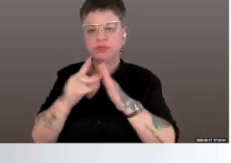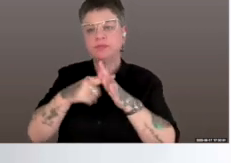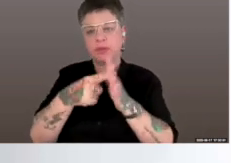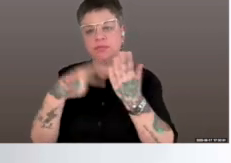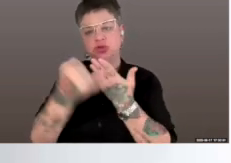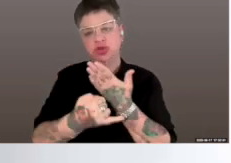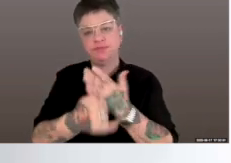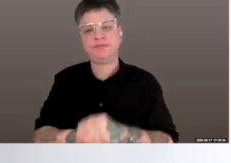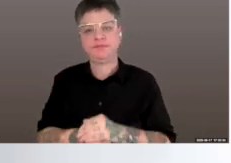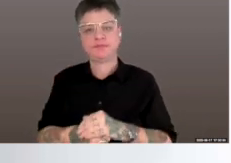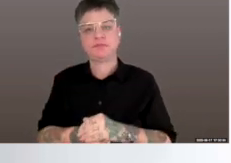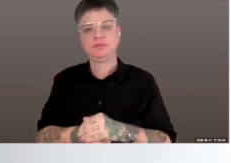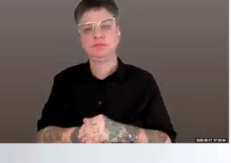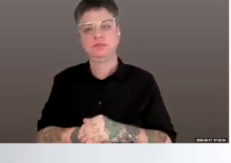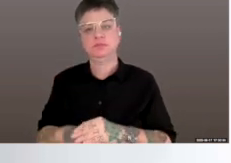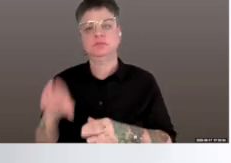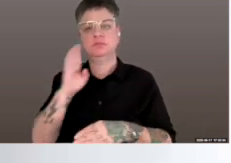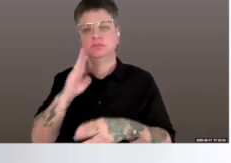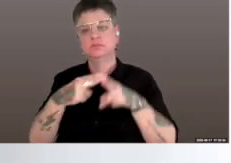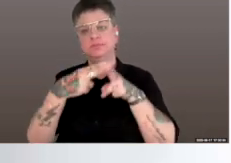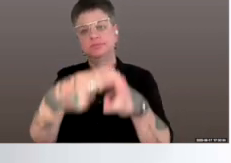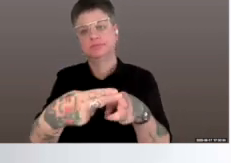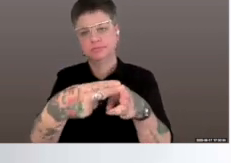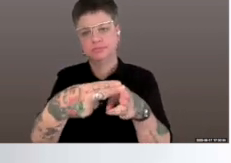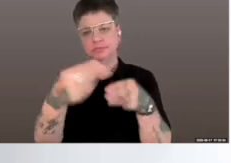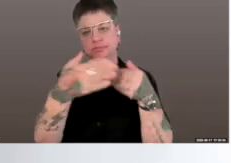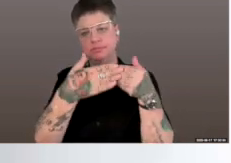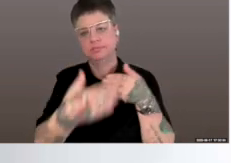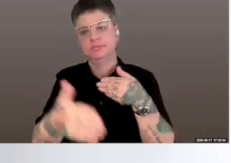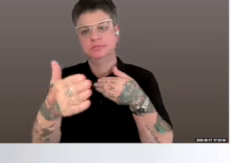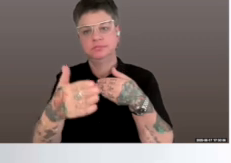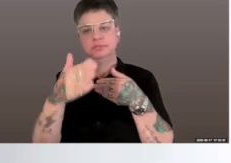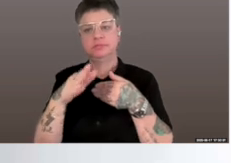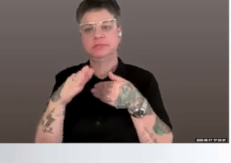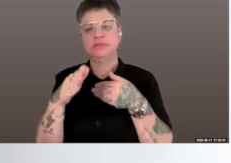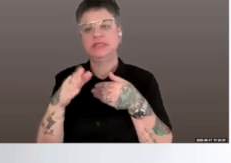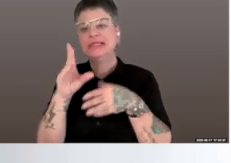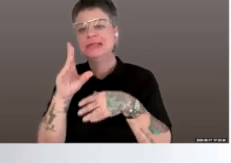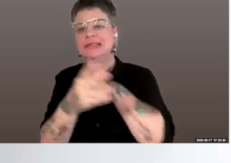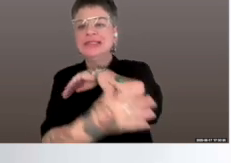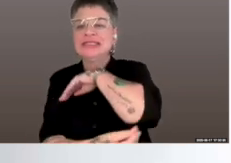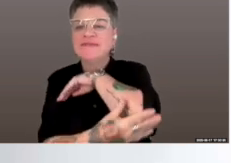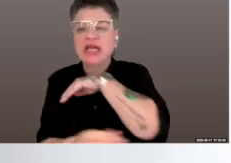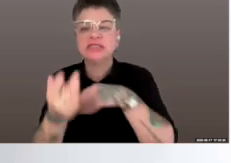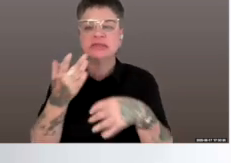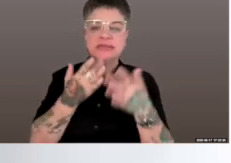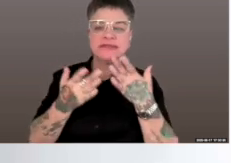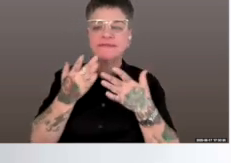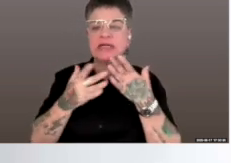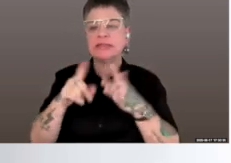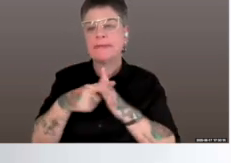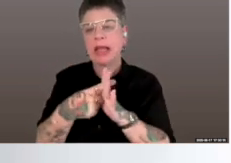Liftline Paratransit Dial-A-Ride EV Transition Program, and Valley